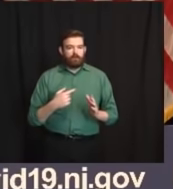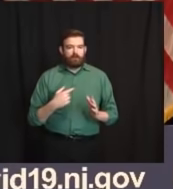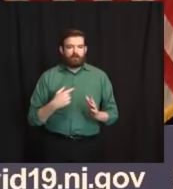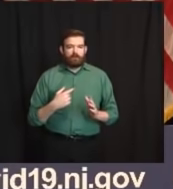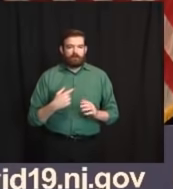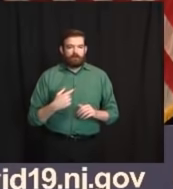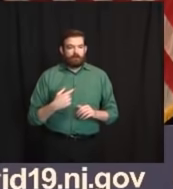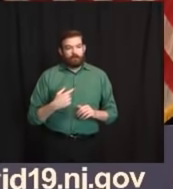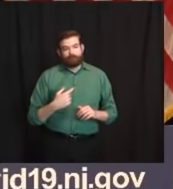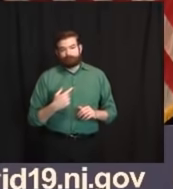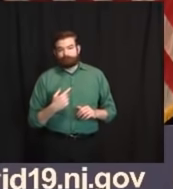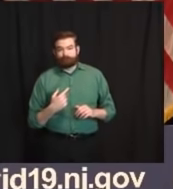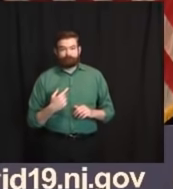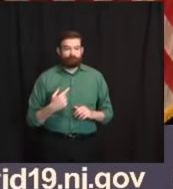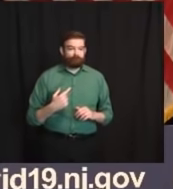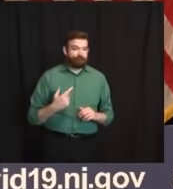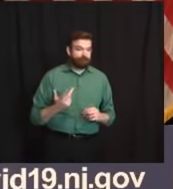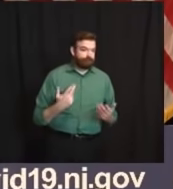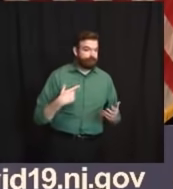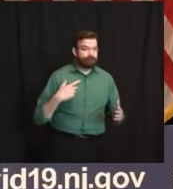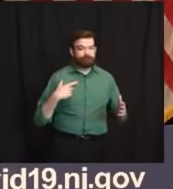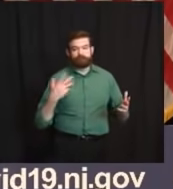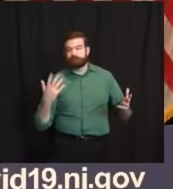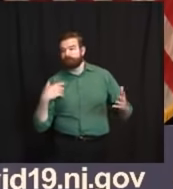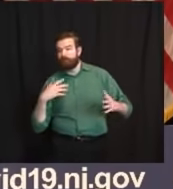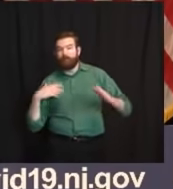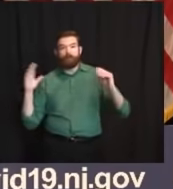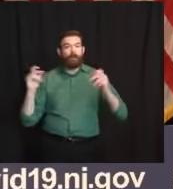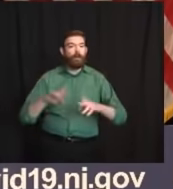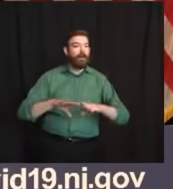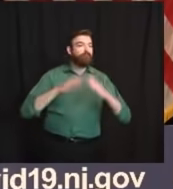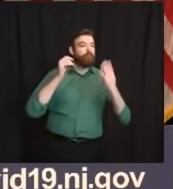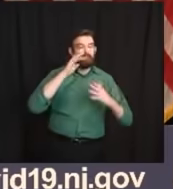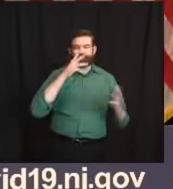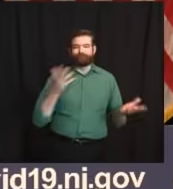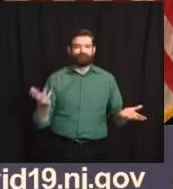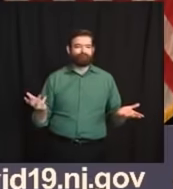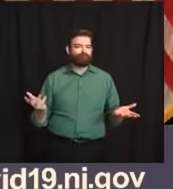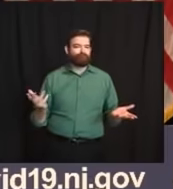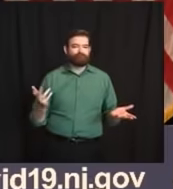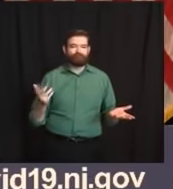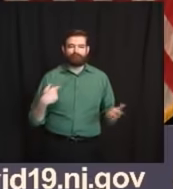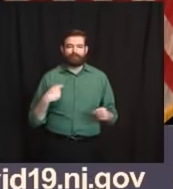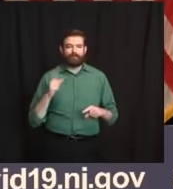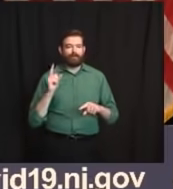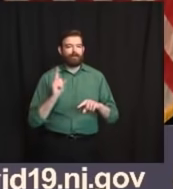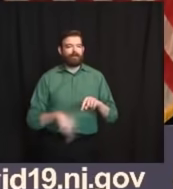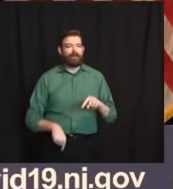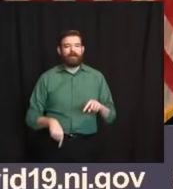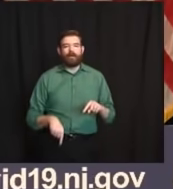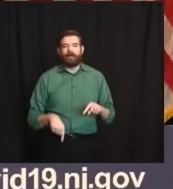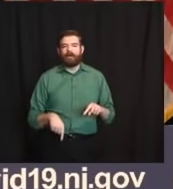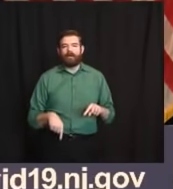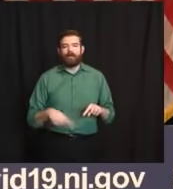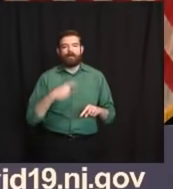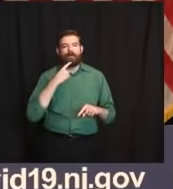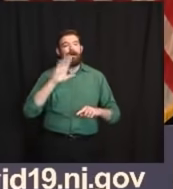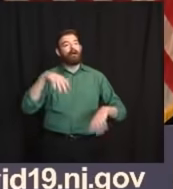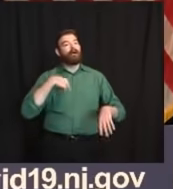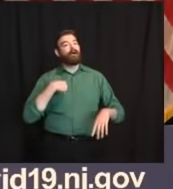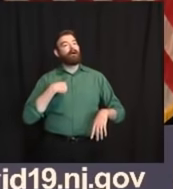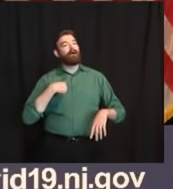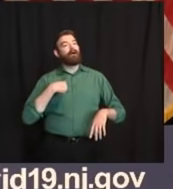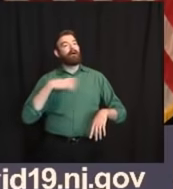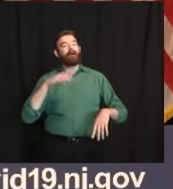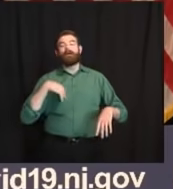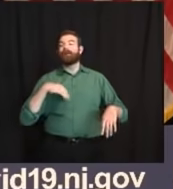things, you can't say today elective surgeries are up for tomorrow. You've got to get a fair amount of protocols in place. So thank you again for your extraordinary